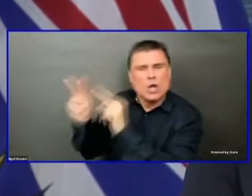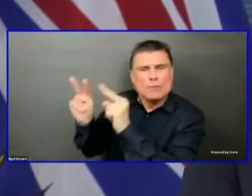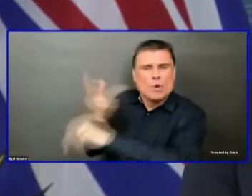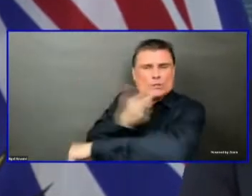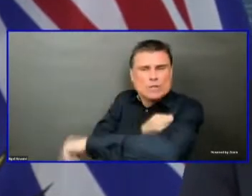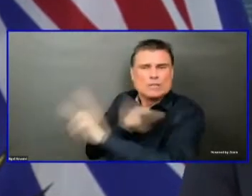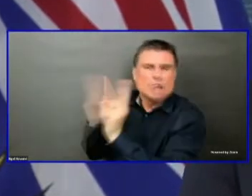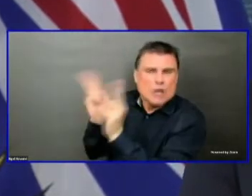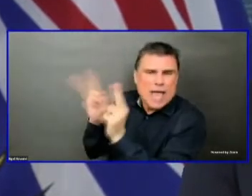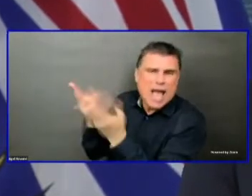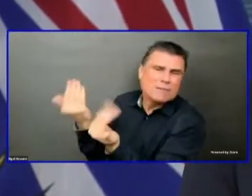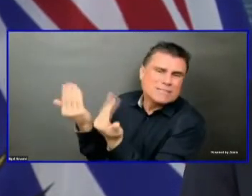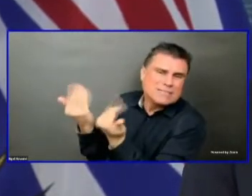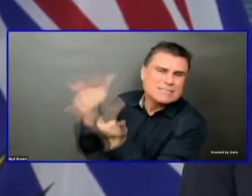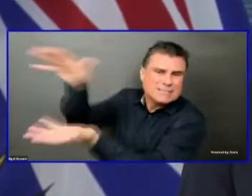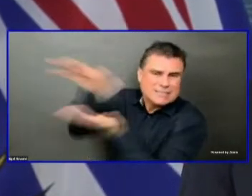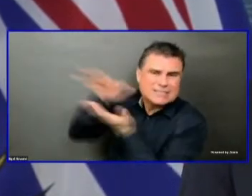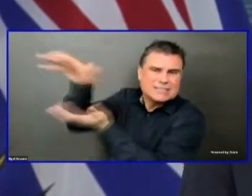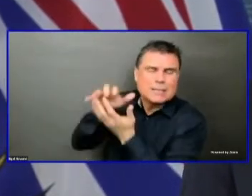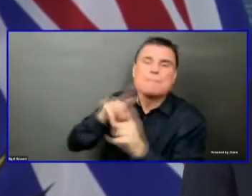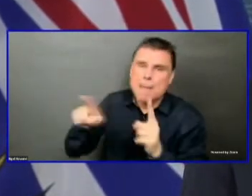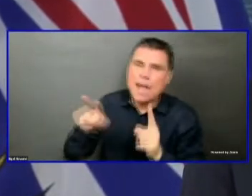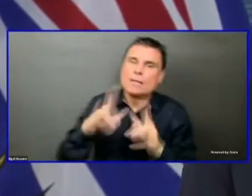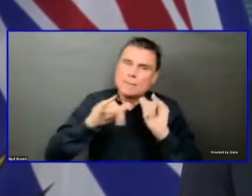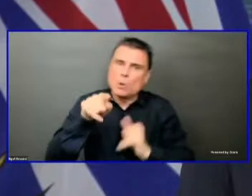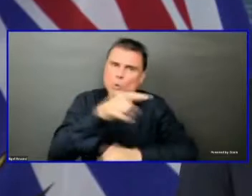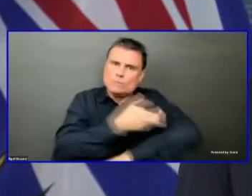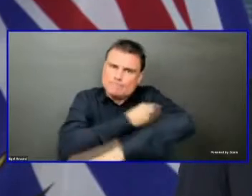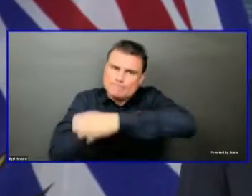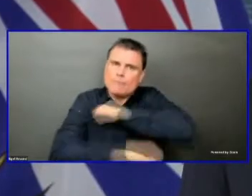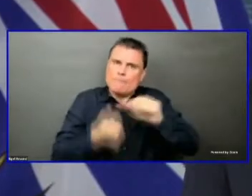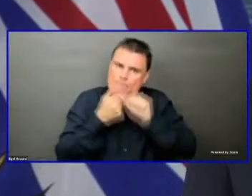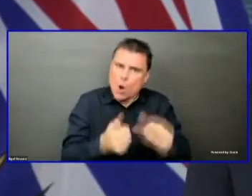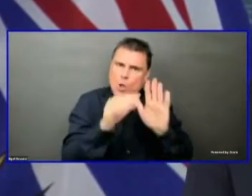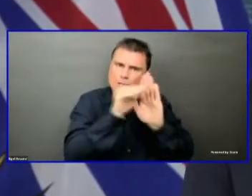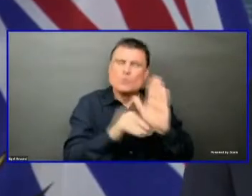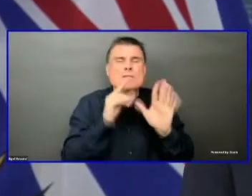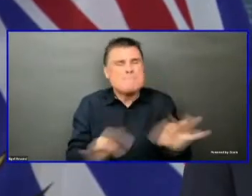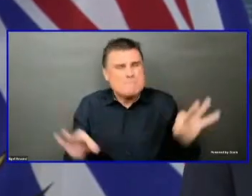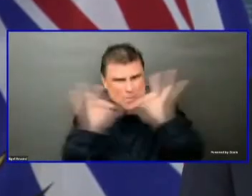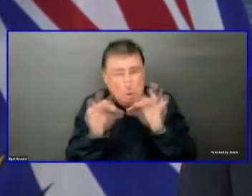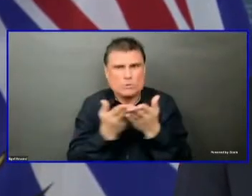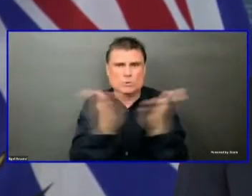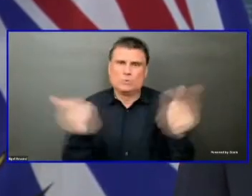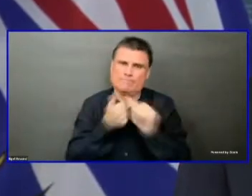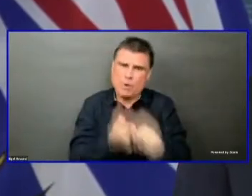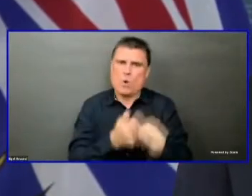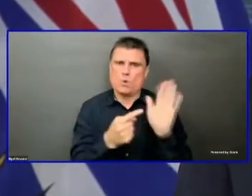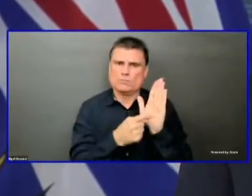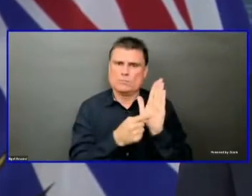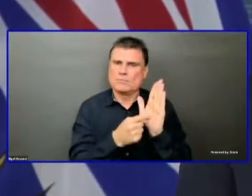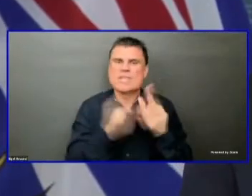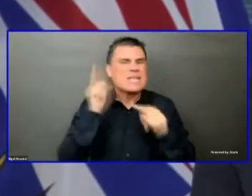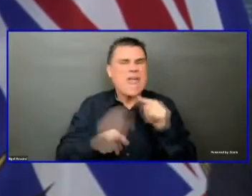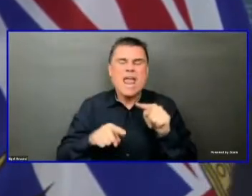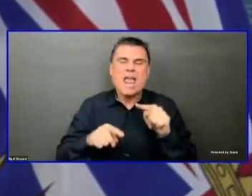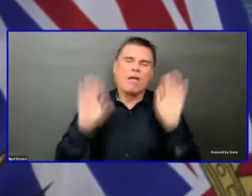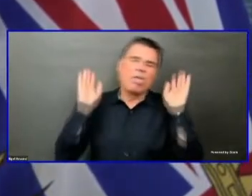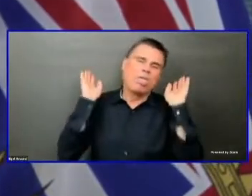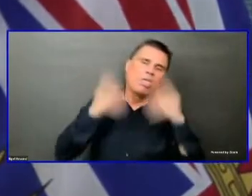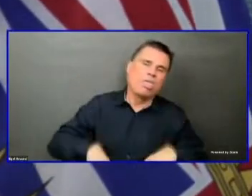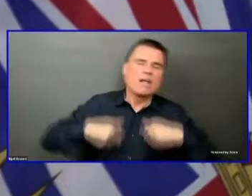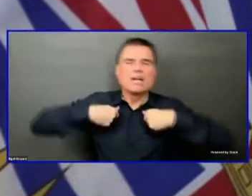never mattered more, and we won't let each other down. And with that, Dr. Henry and I are happy to take your